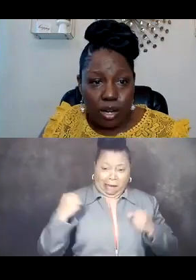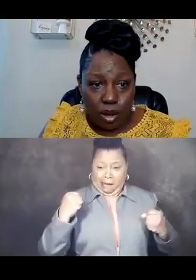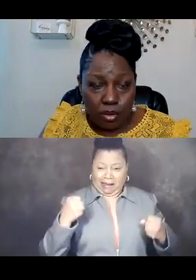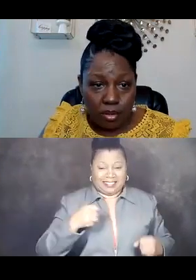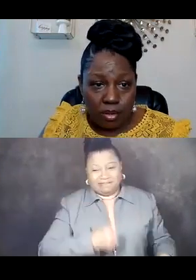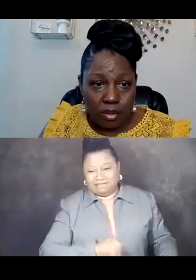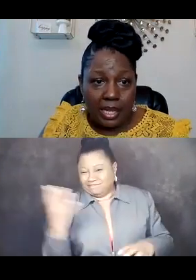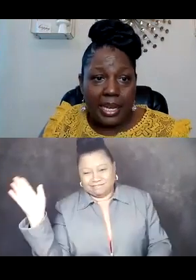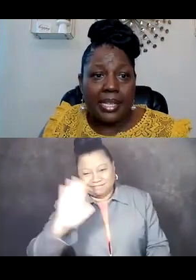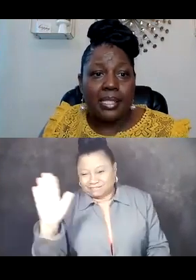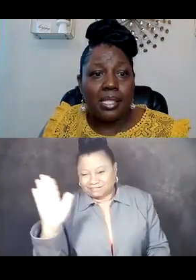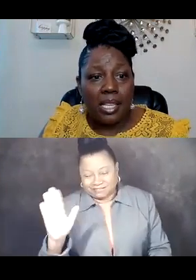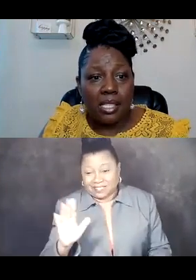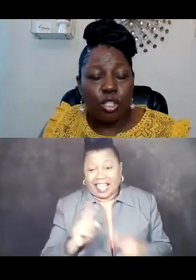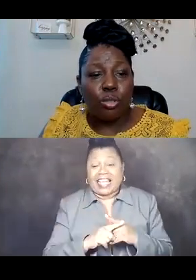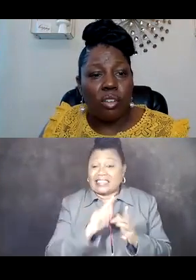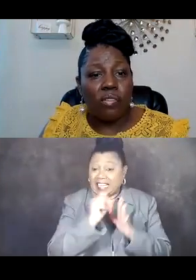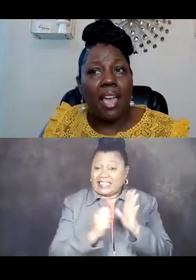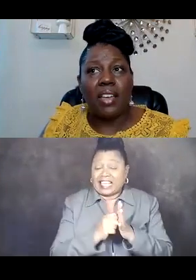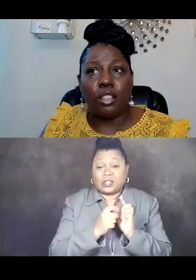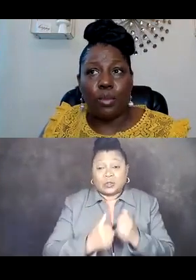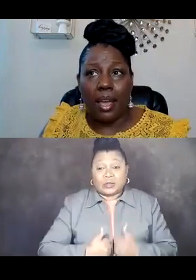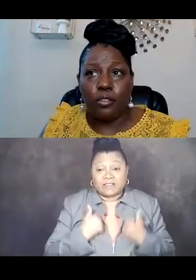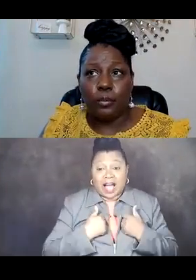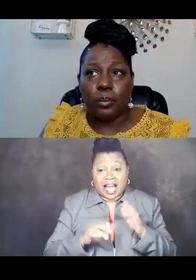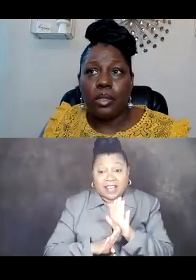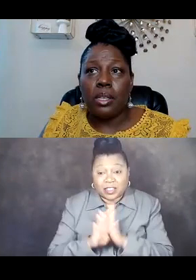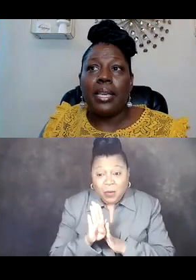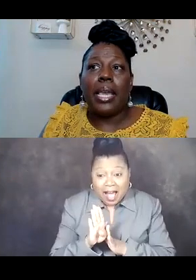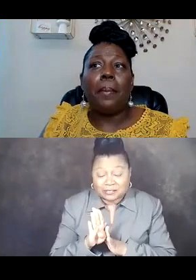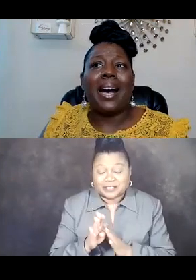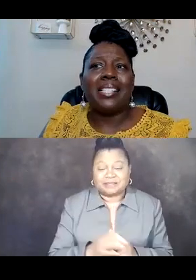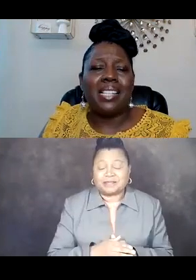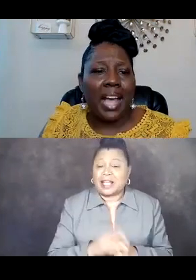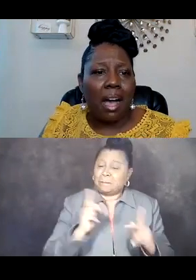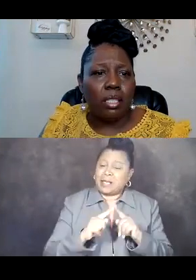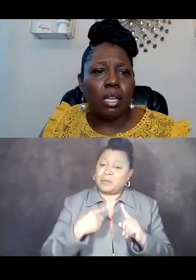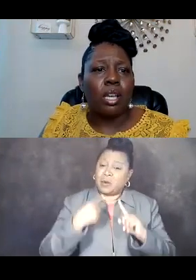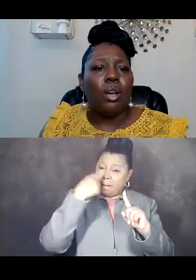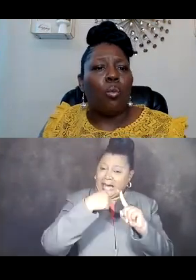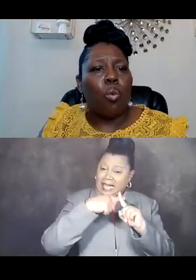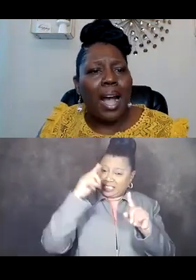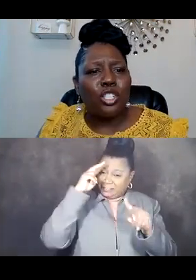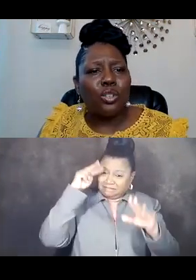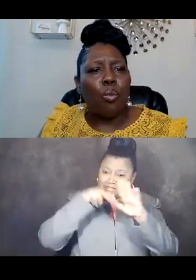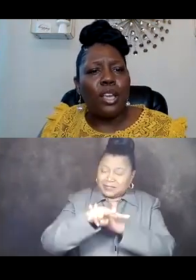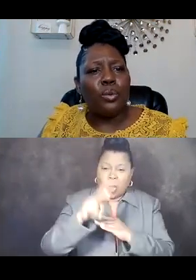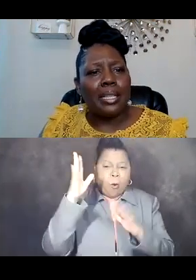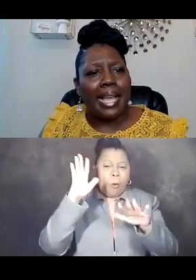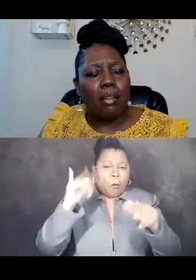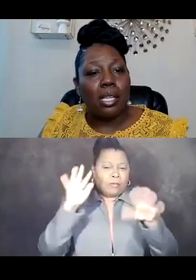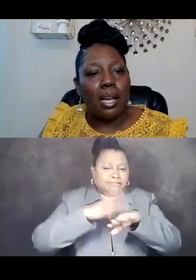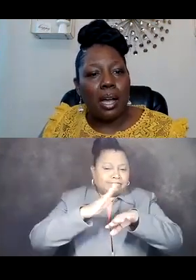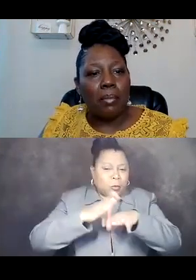the window. It is a season to survive and thrive. Keep a positive outlook. Watch what